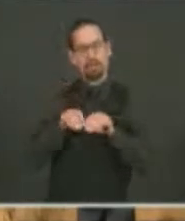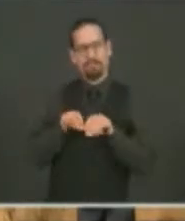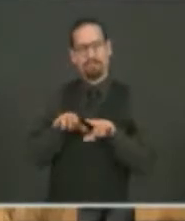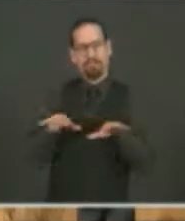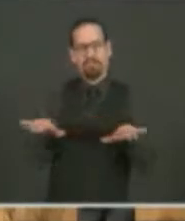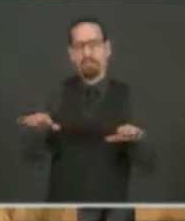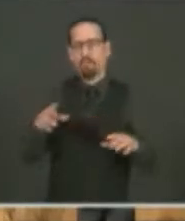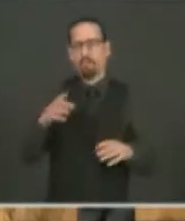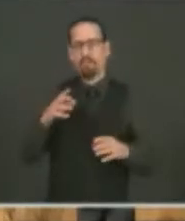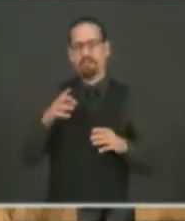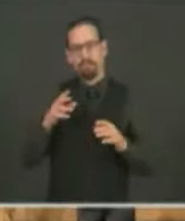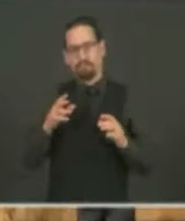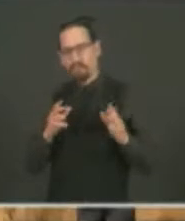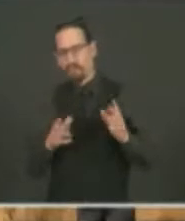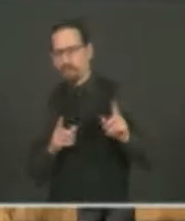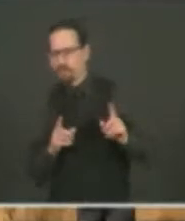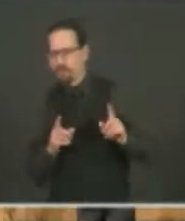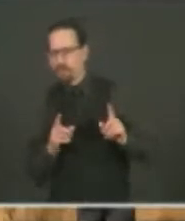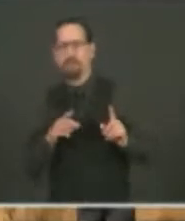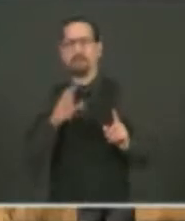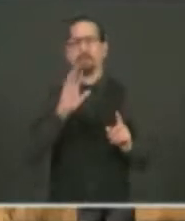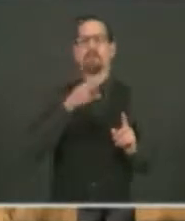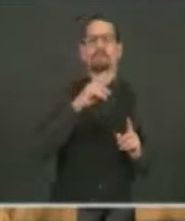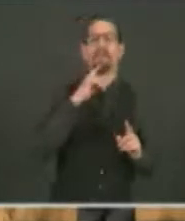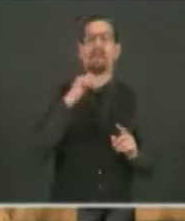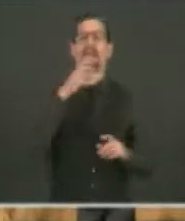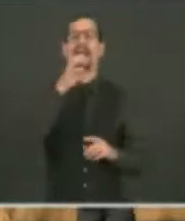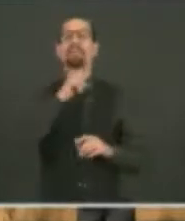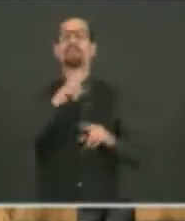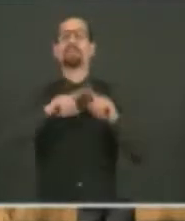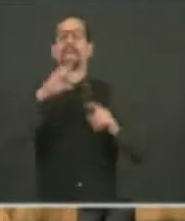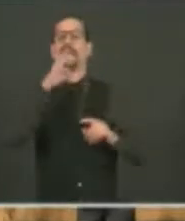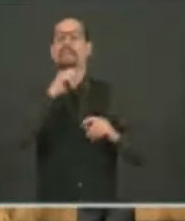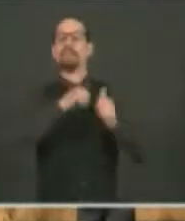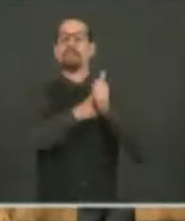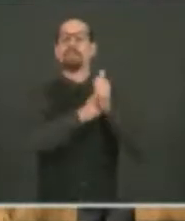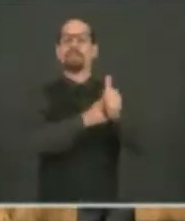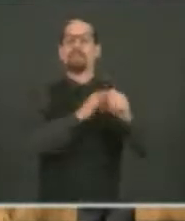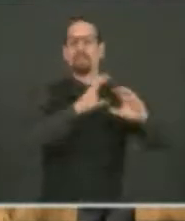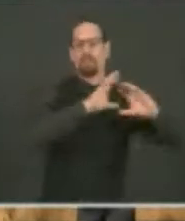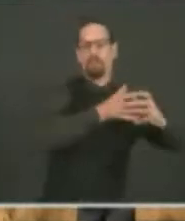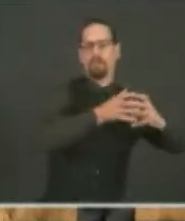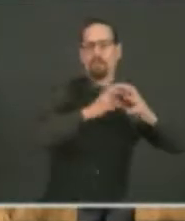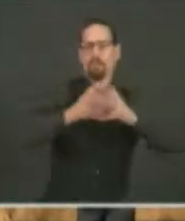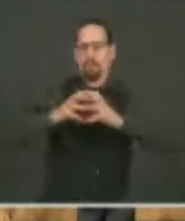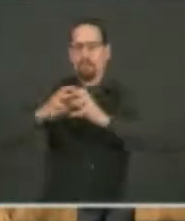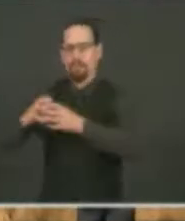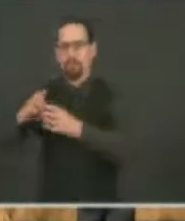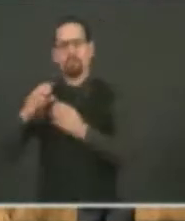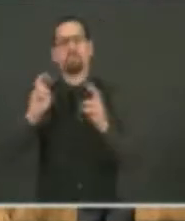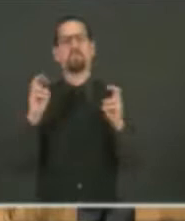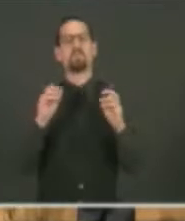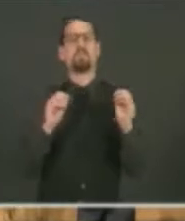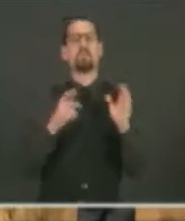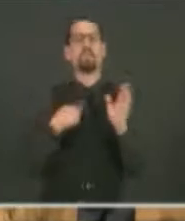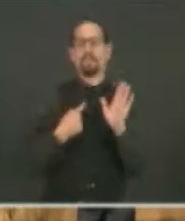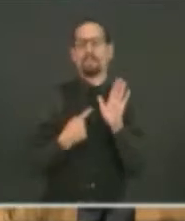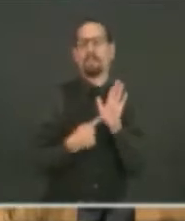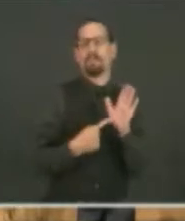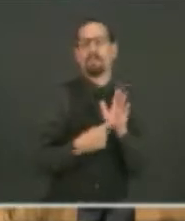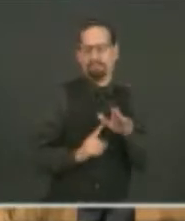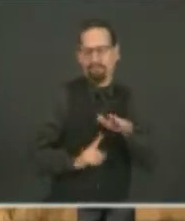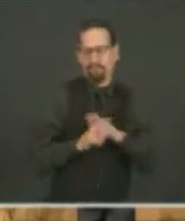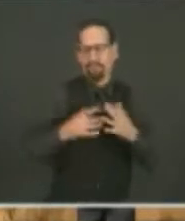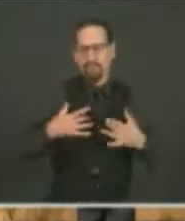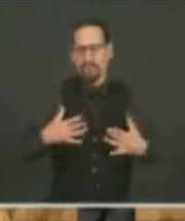otherwise in other age cohorts are asymptomatic or very mildly symptomatic to the point where they don't know they're